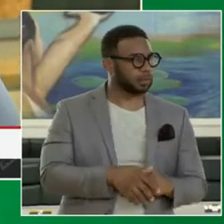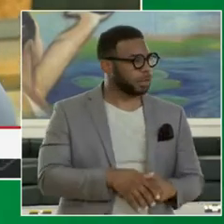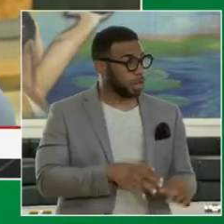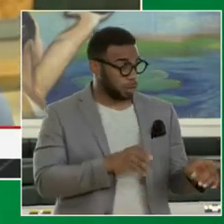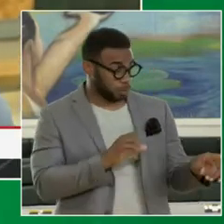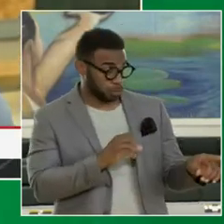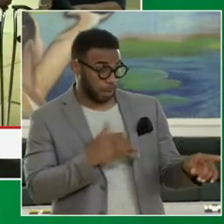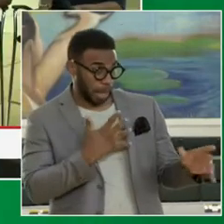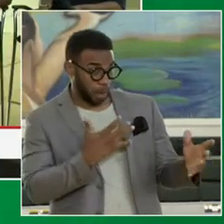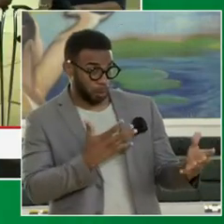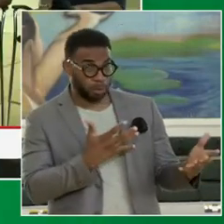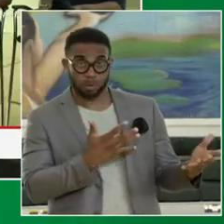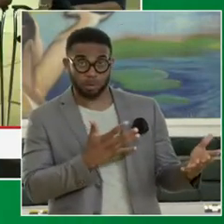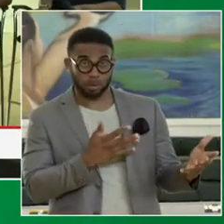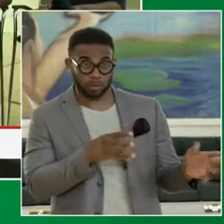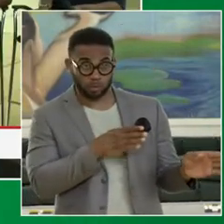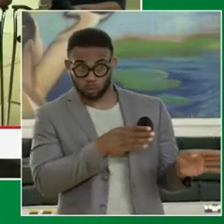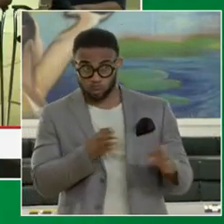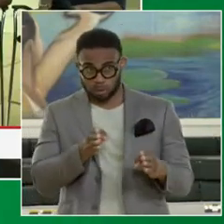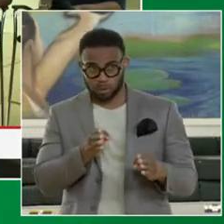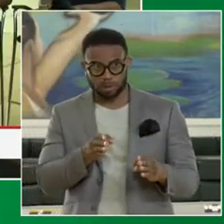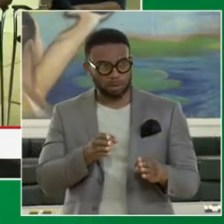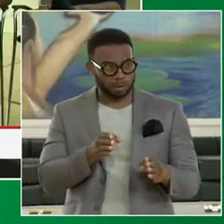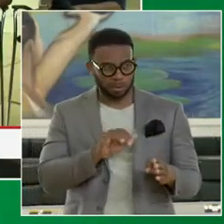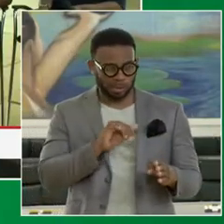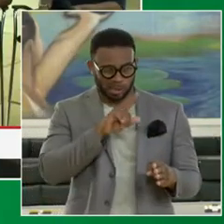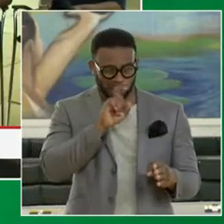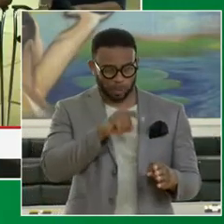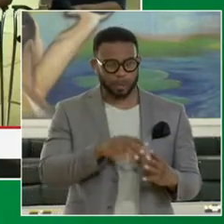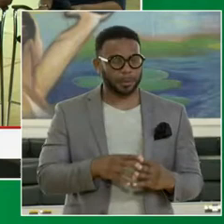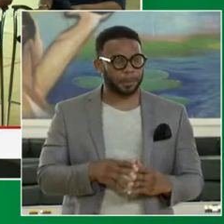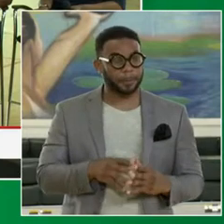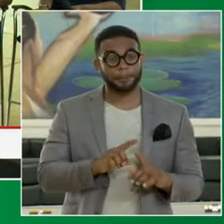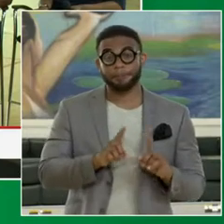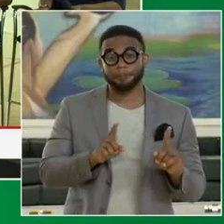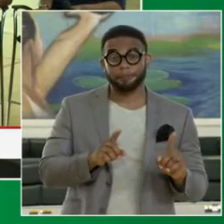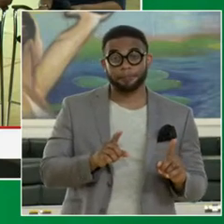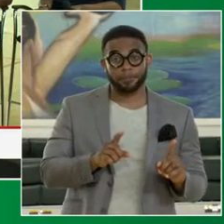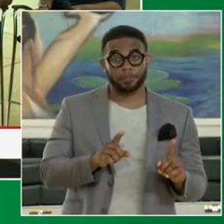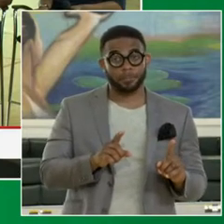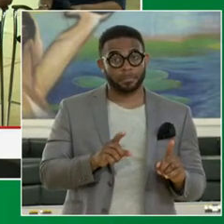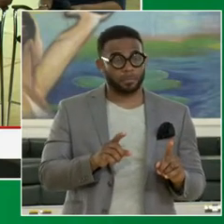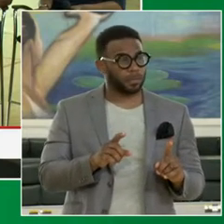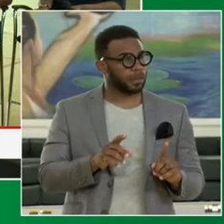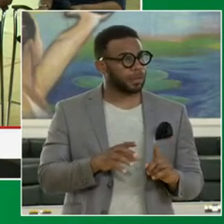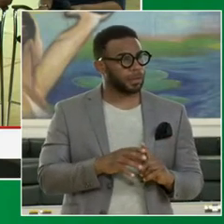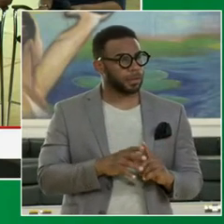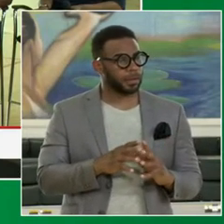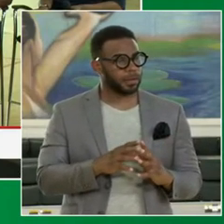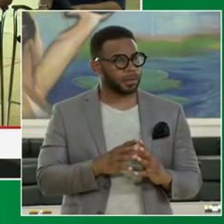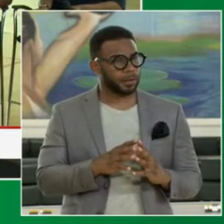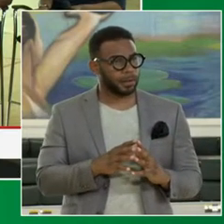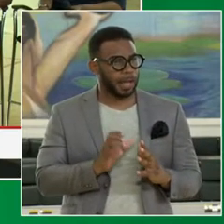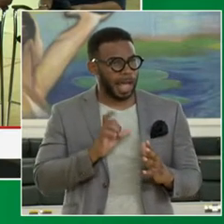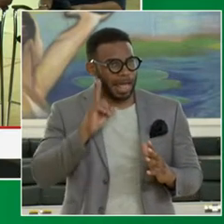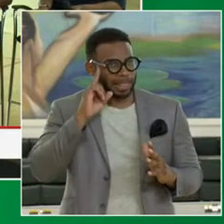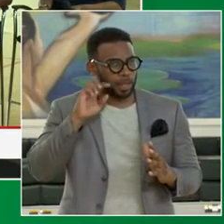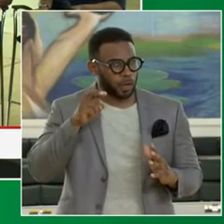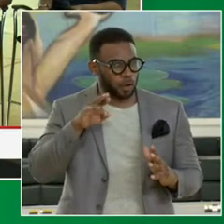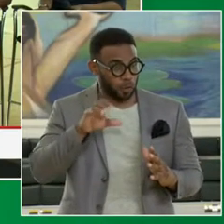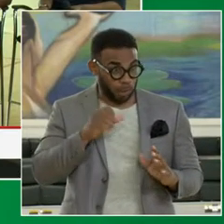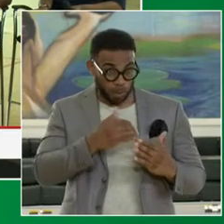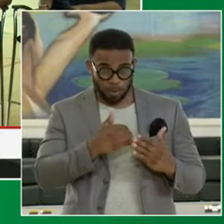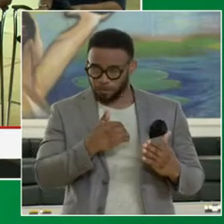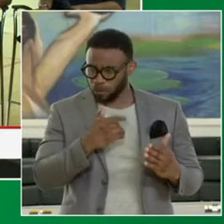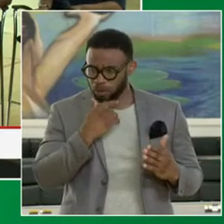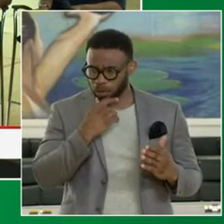So I wanted to switch to another investment. I don't know if slide 4 is still up, but we can still go through it. And I think, Chris, before